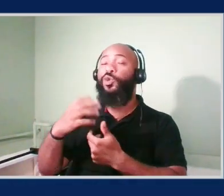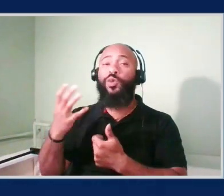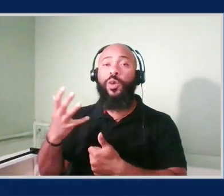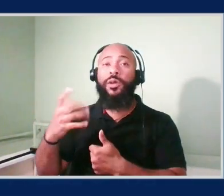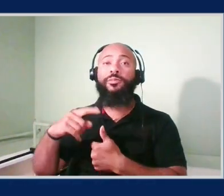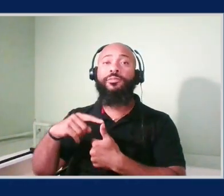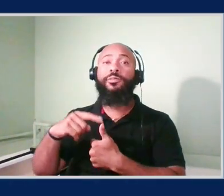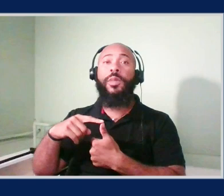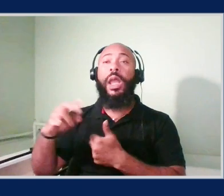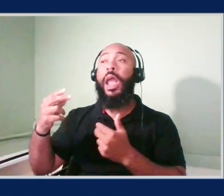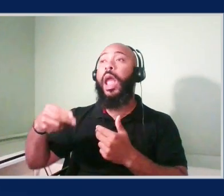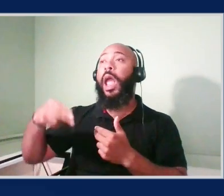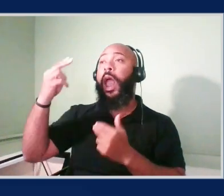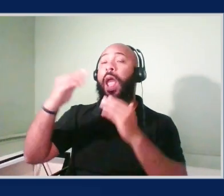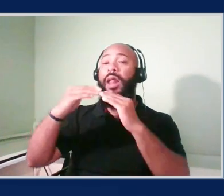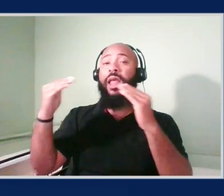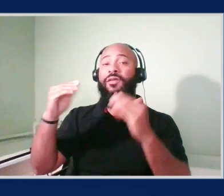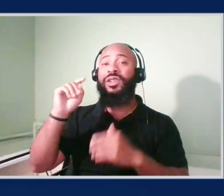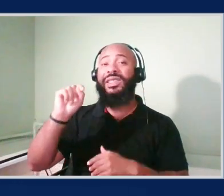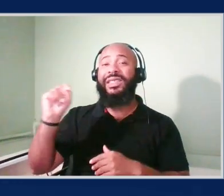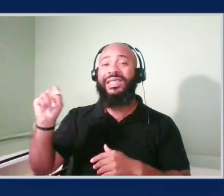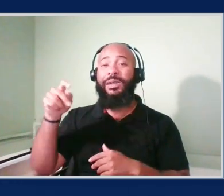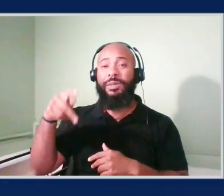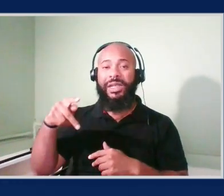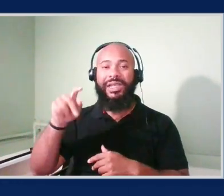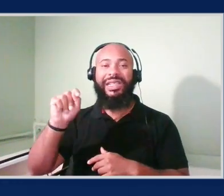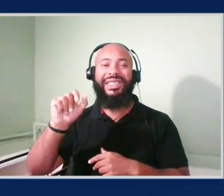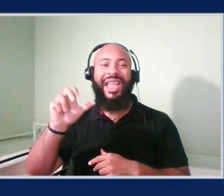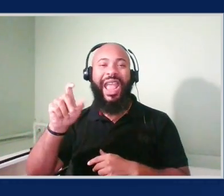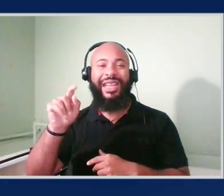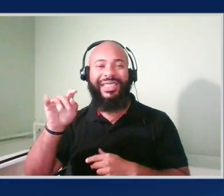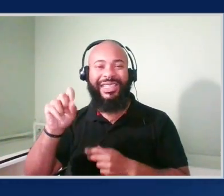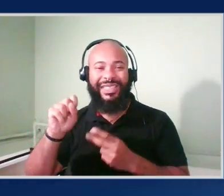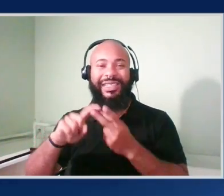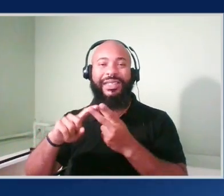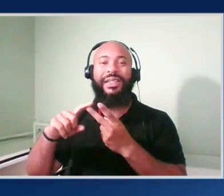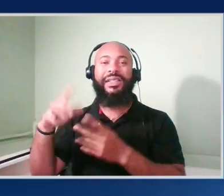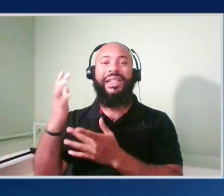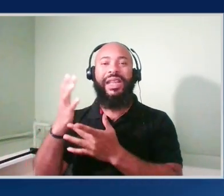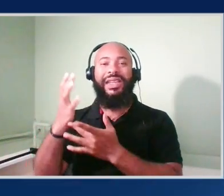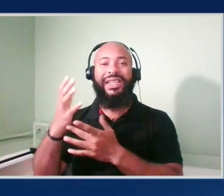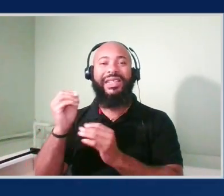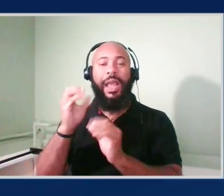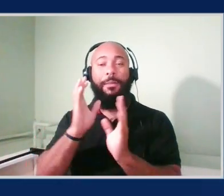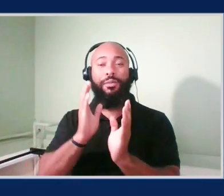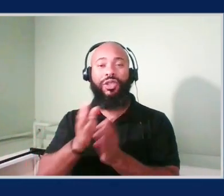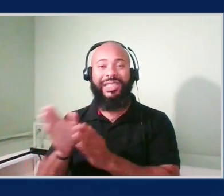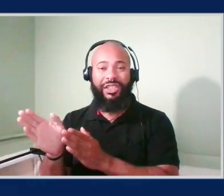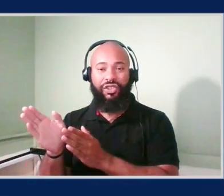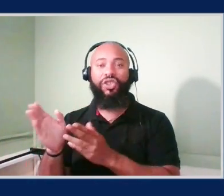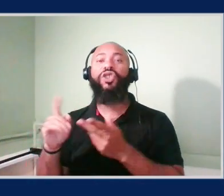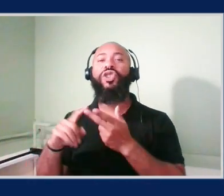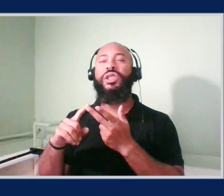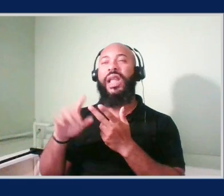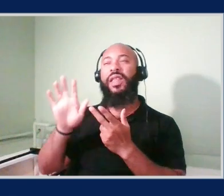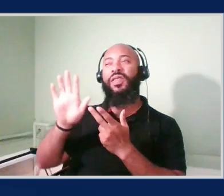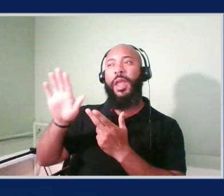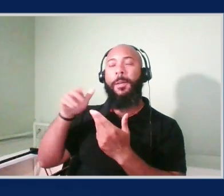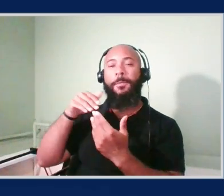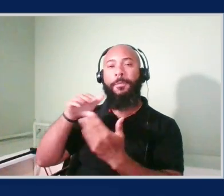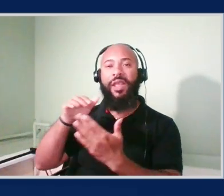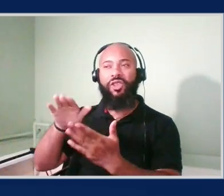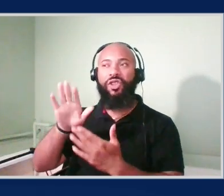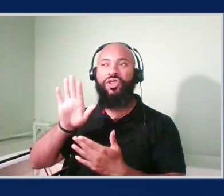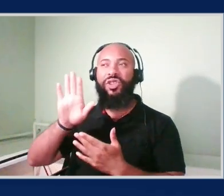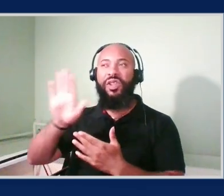like high-level TTPs, so tactics, techniques, and procedures, essentially like their methods, like signature moves